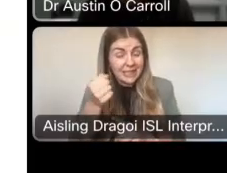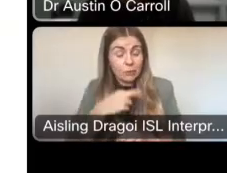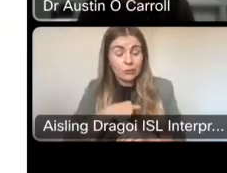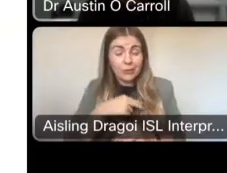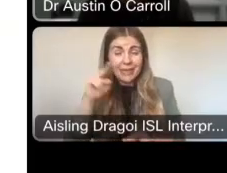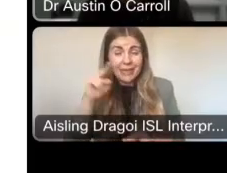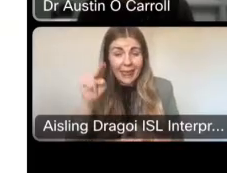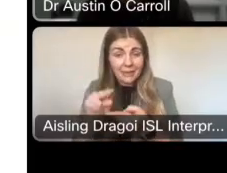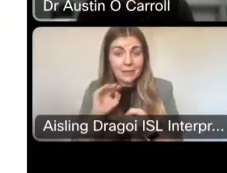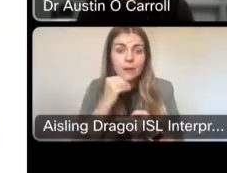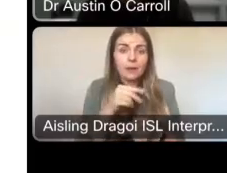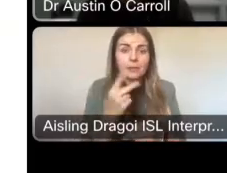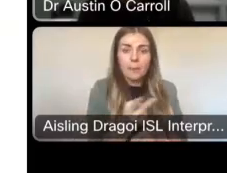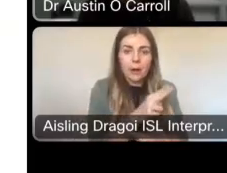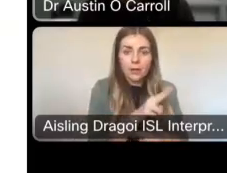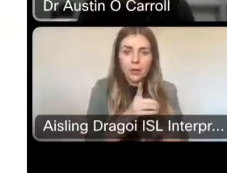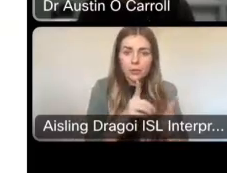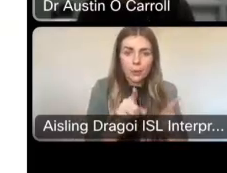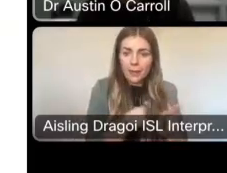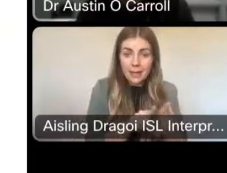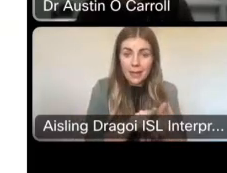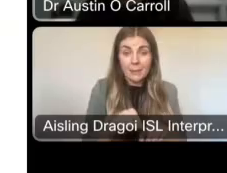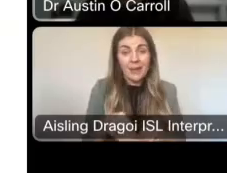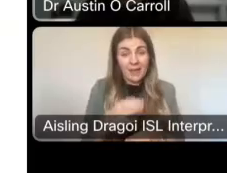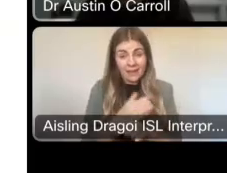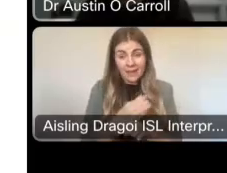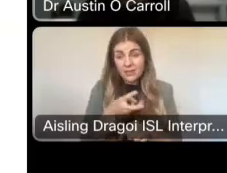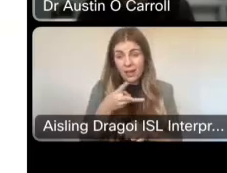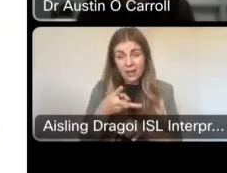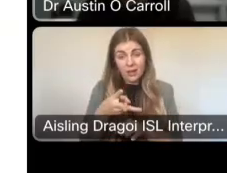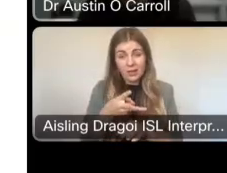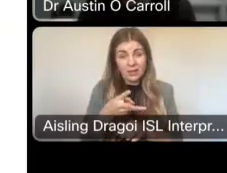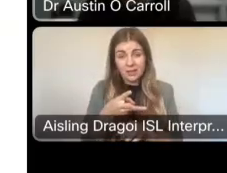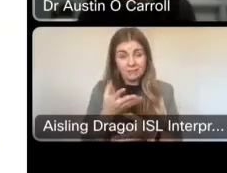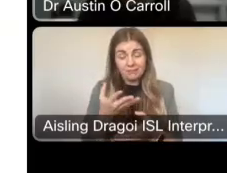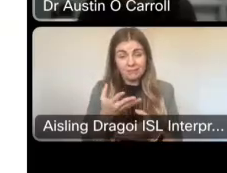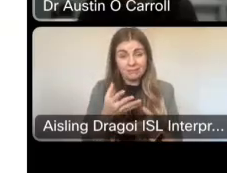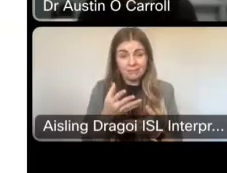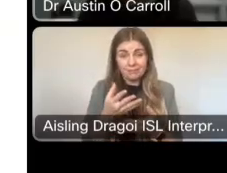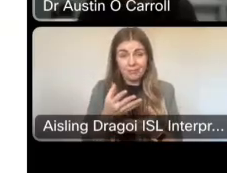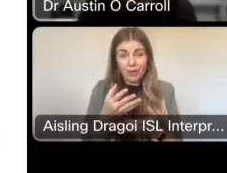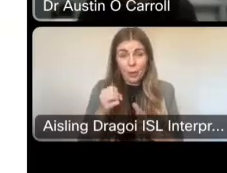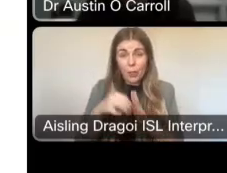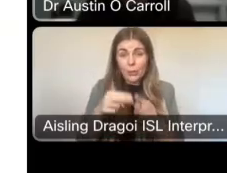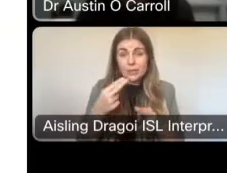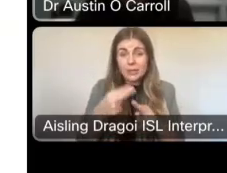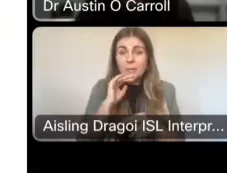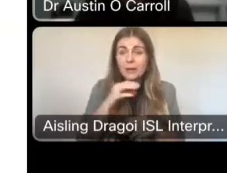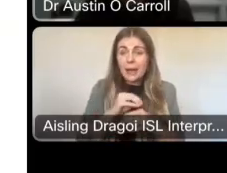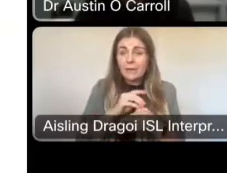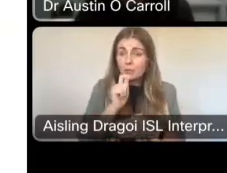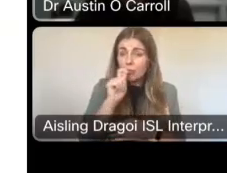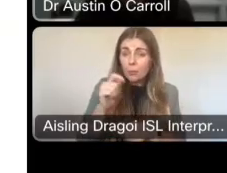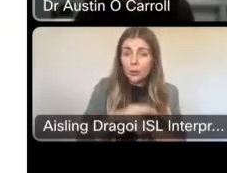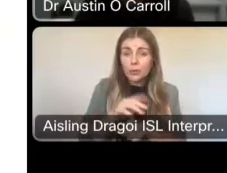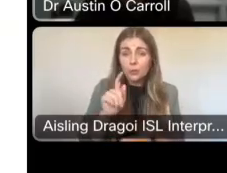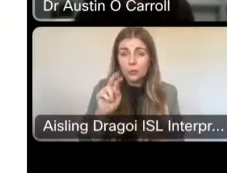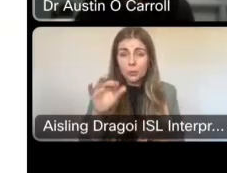partner wasn't doing it. The child was going to lose out. By the way, we had to report to Tussle and all that, but the child was losing out.